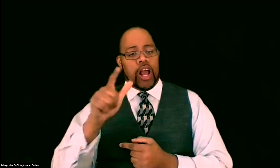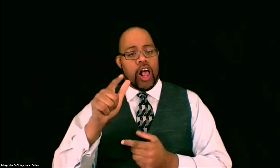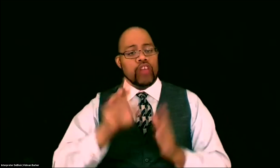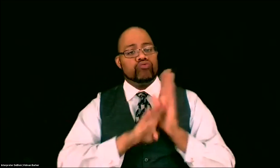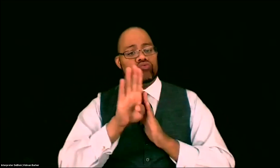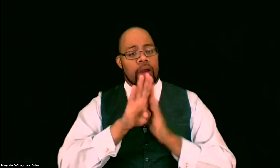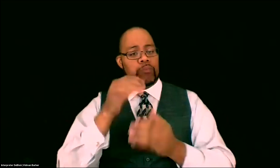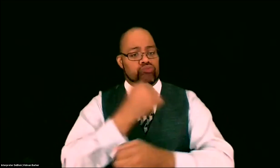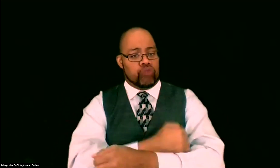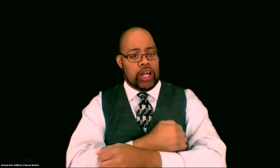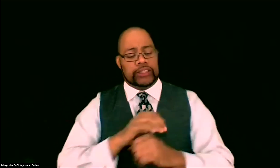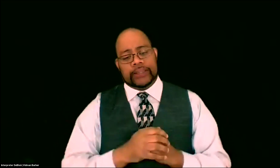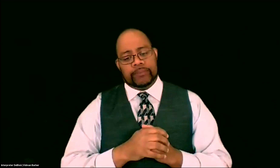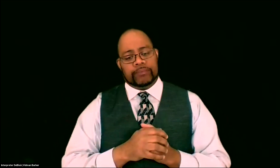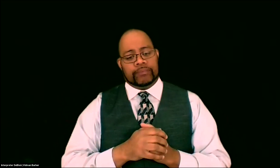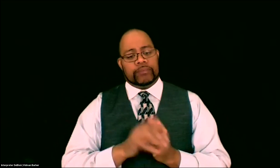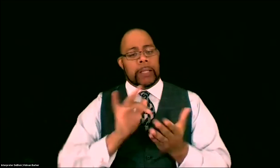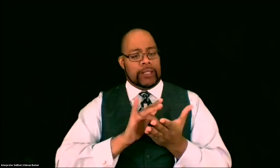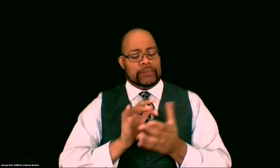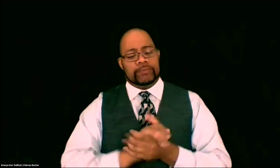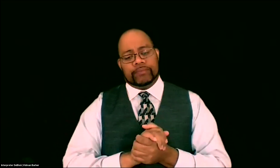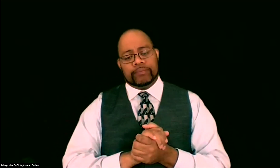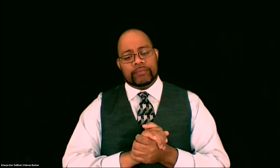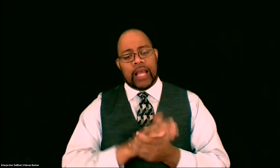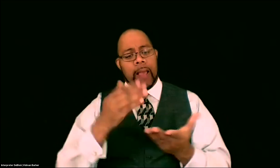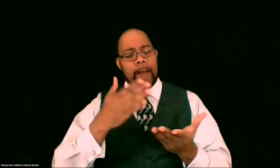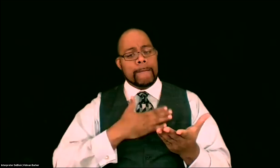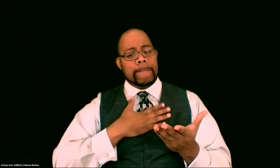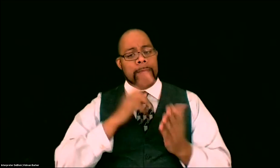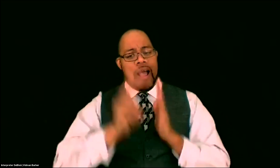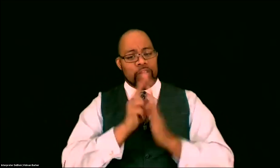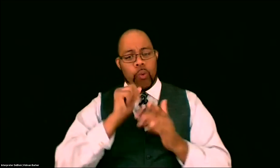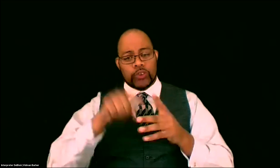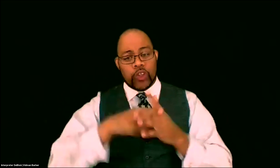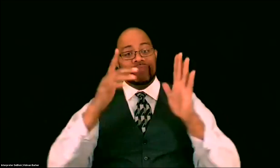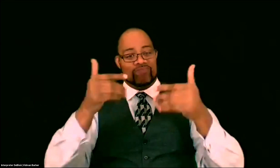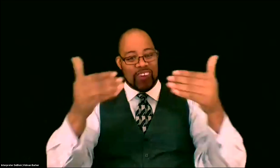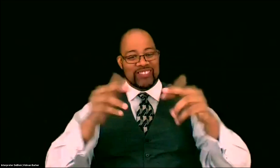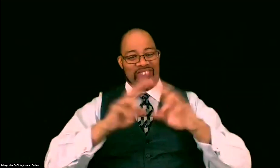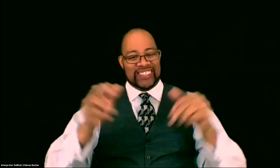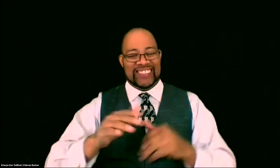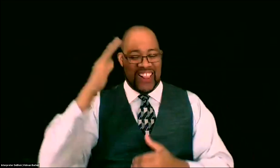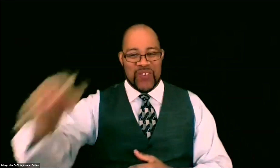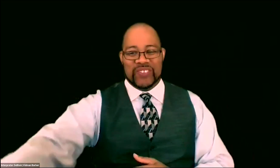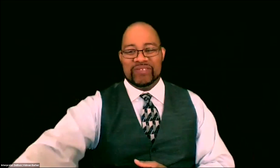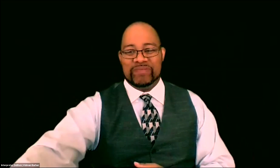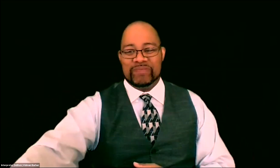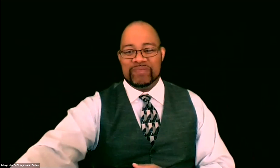development. Great. And let's see, my video won't start. There we go. Okay, hi.